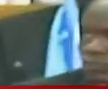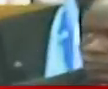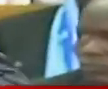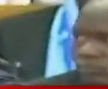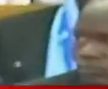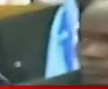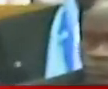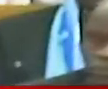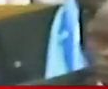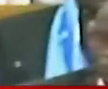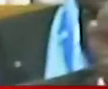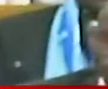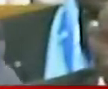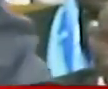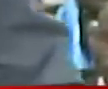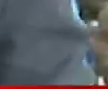Nilimwachia sikumwachia.